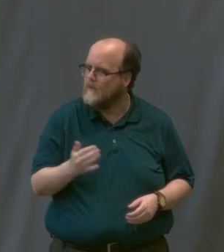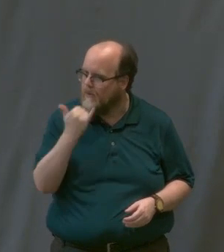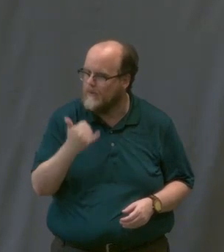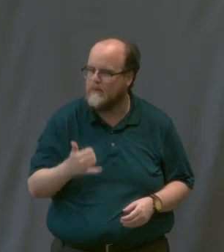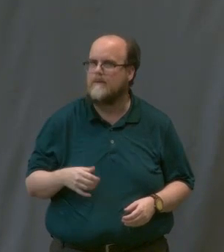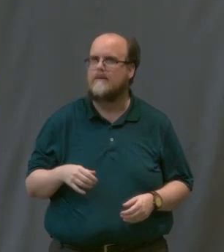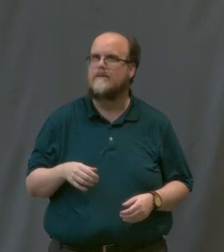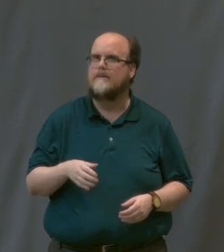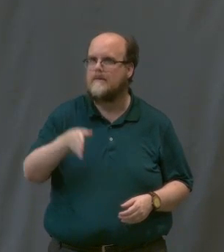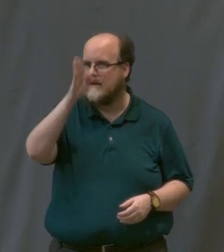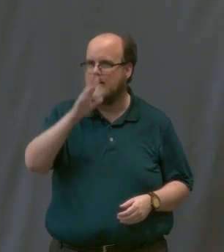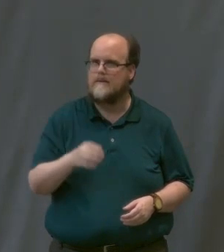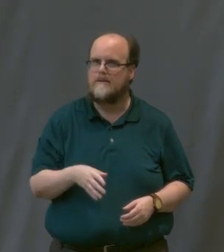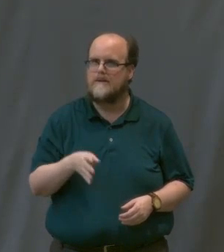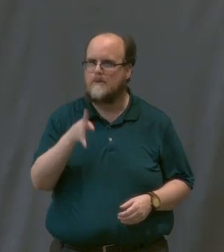Yep.